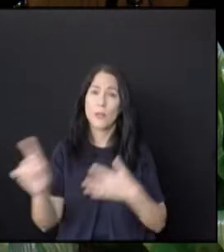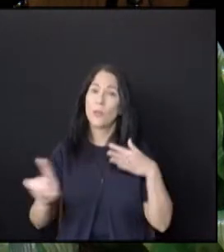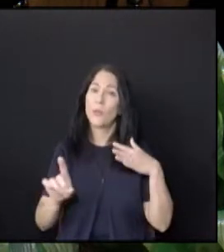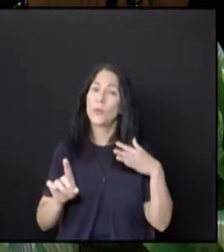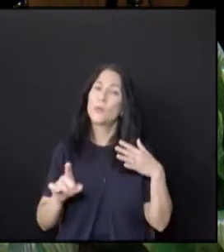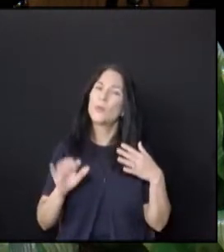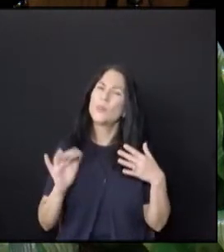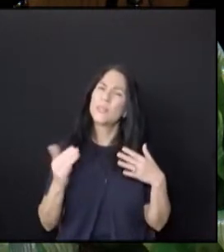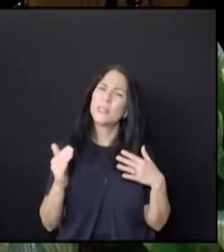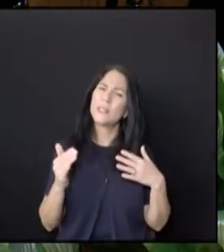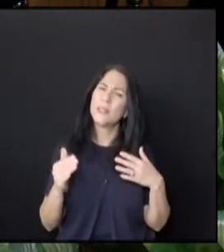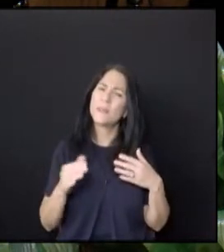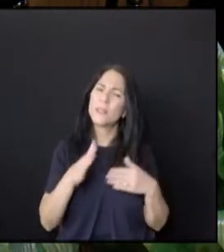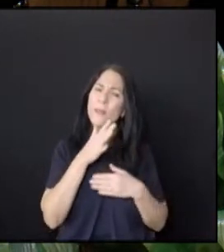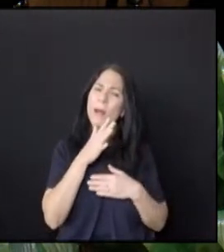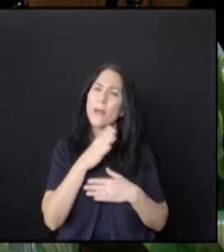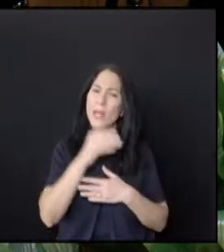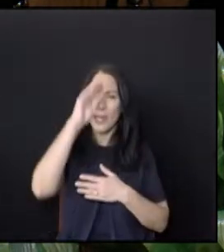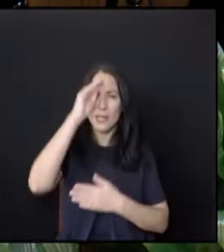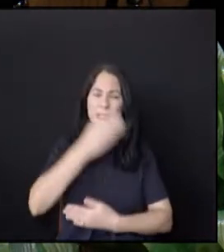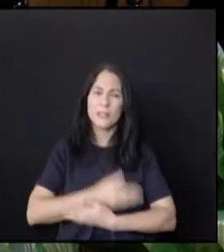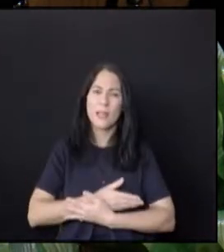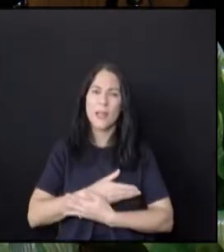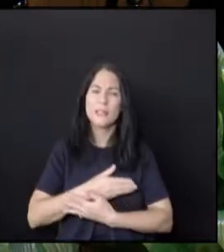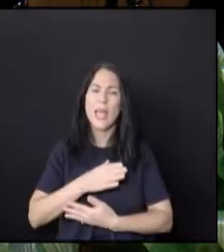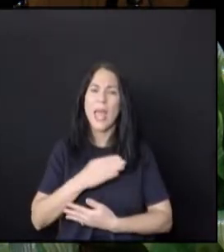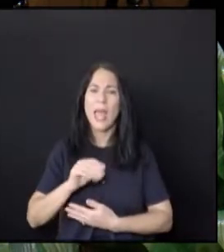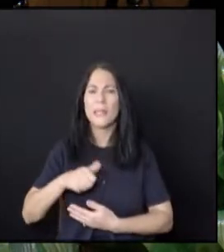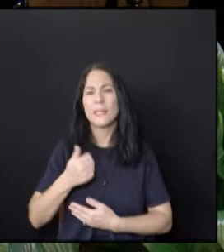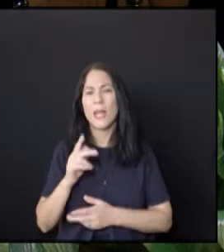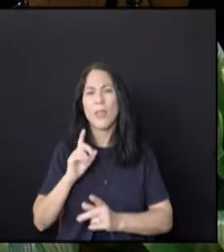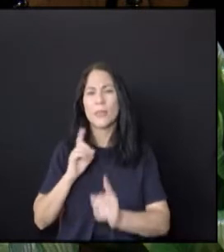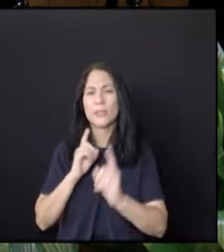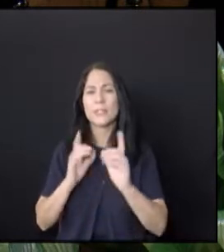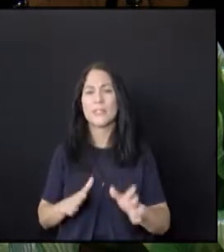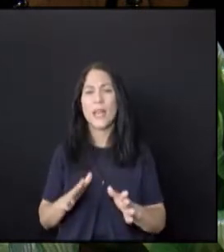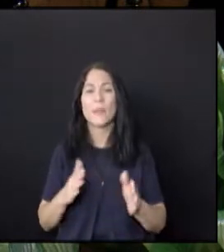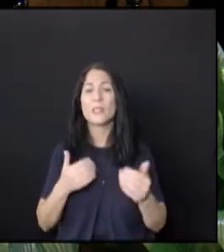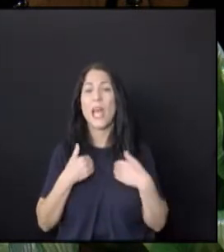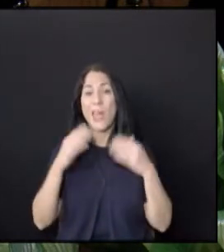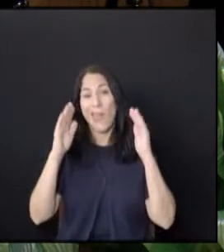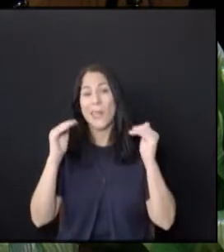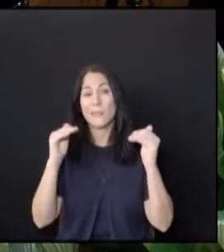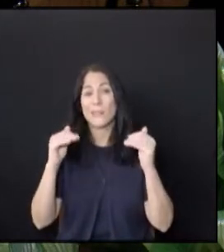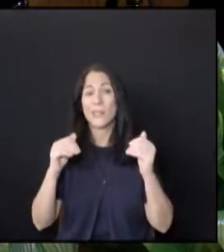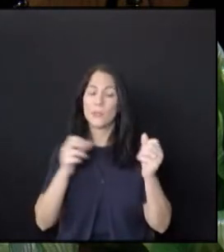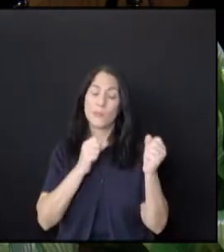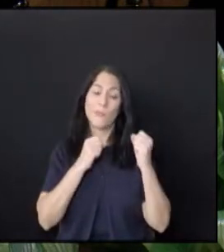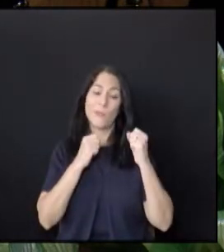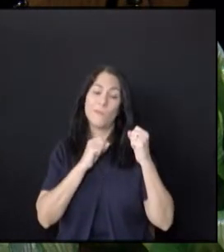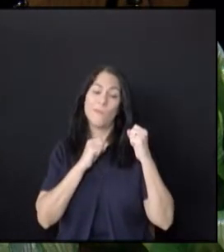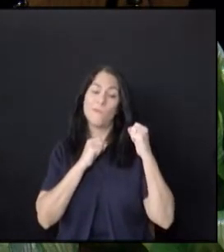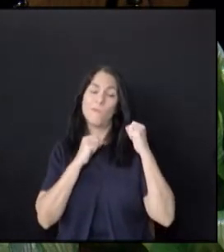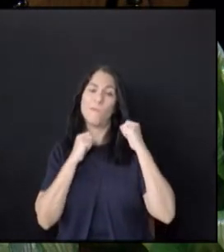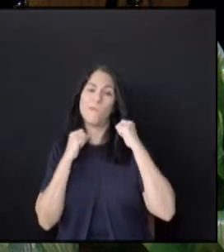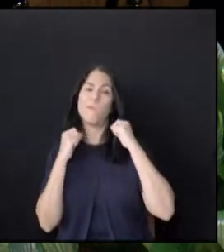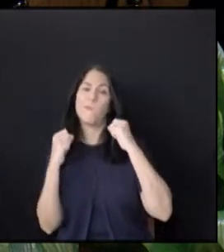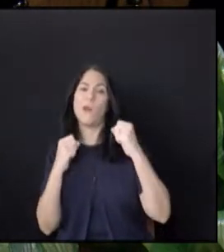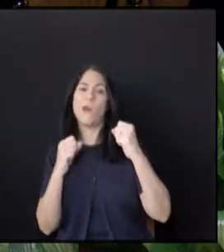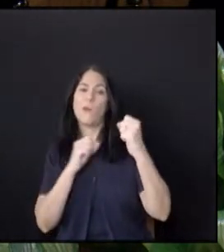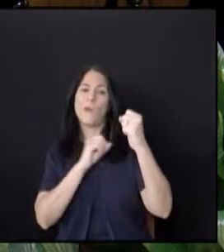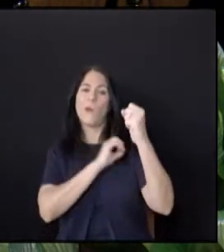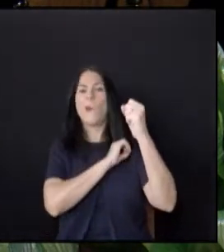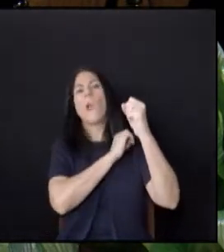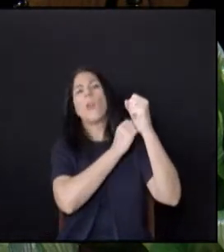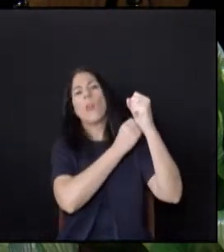and sons and the other 10 disciples had expectations, all right, expectations concerning power and authority and what they thought it would mean